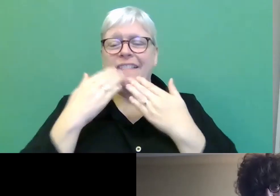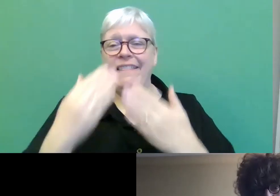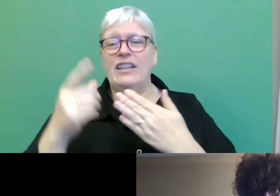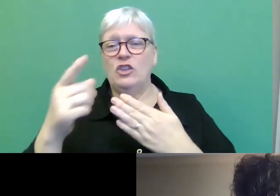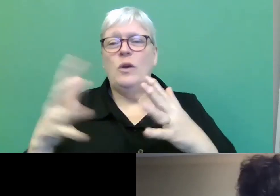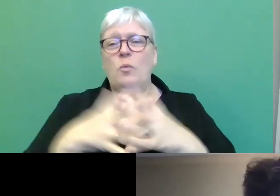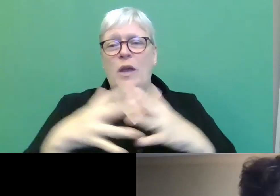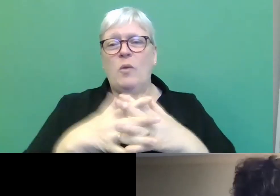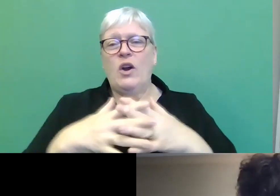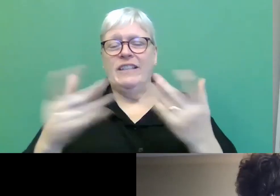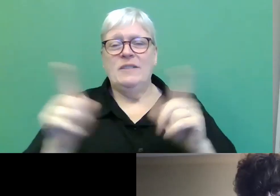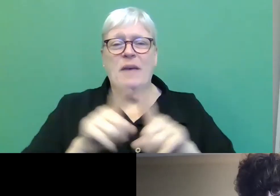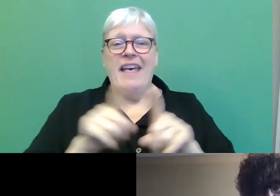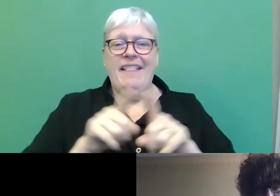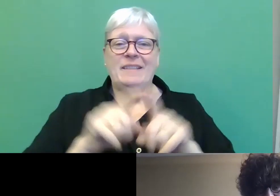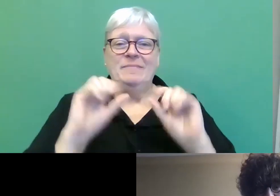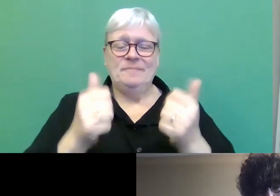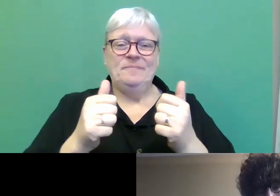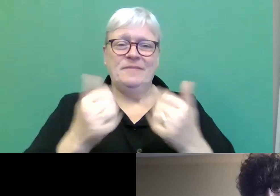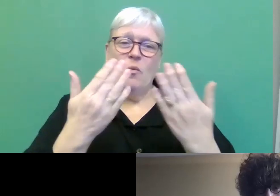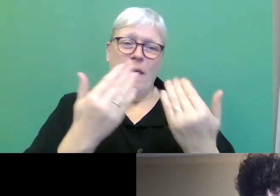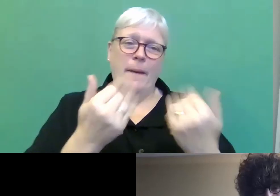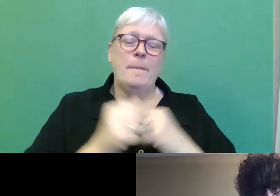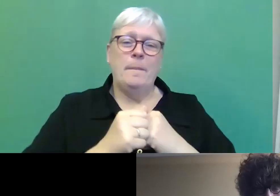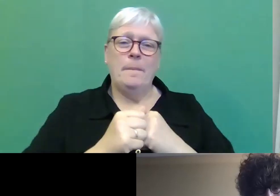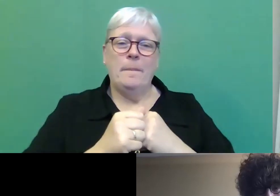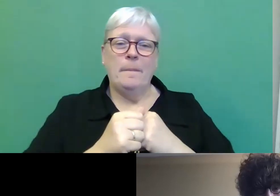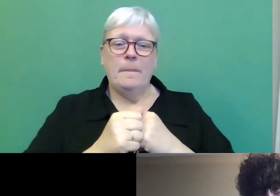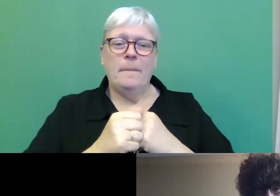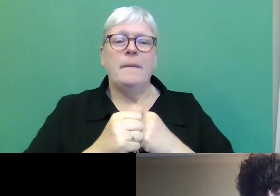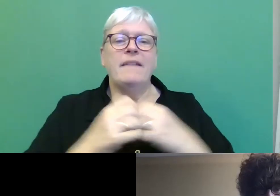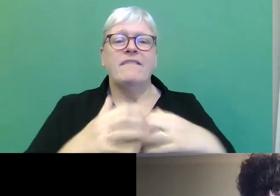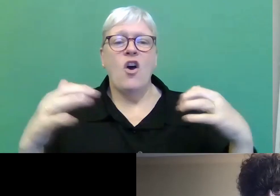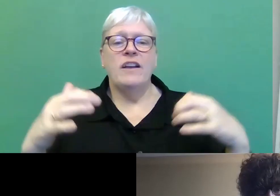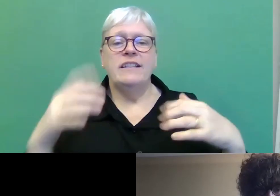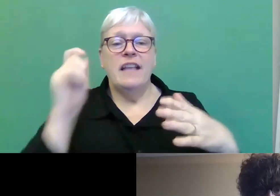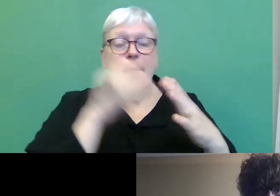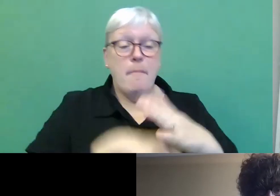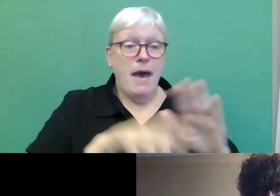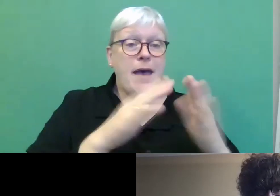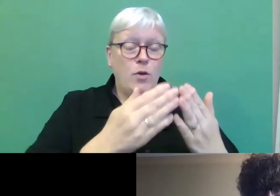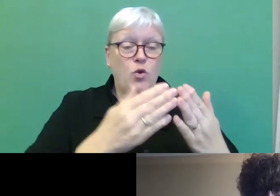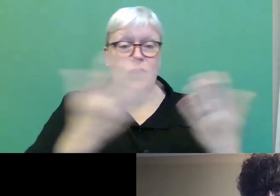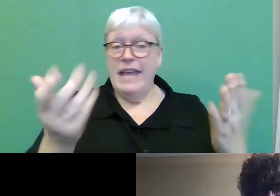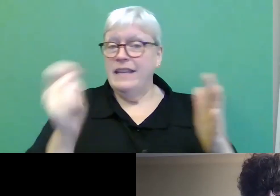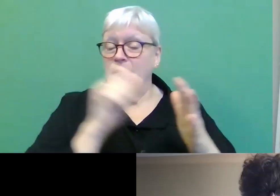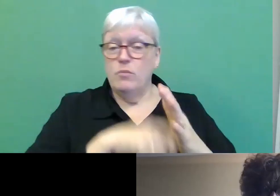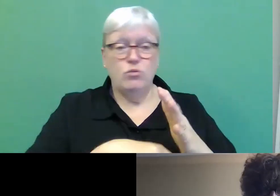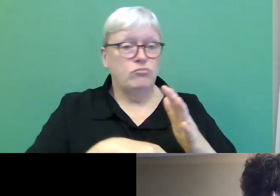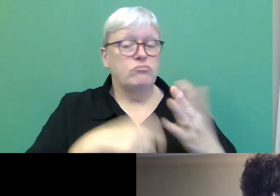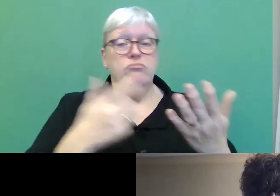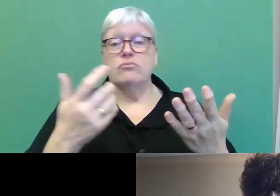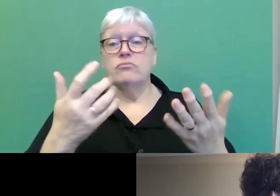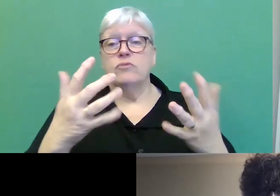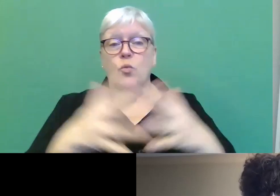as well. It's been a real pleasure to do this. You're very welcome. And for the audience, you can buy Michael's book at any good bookshops. I think Waterstones